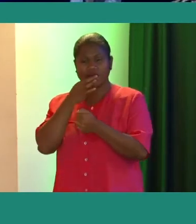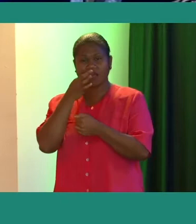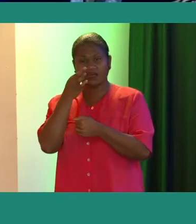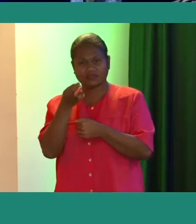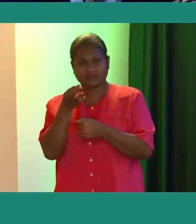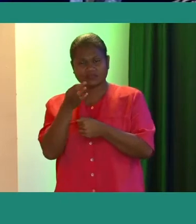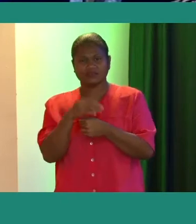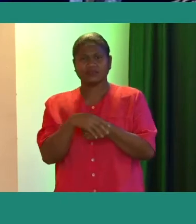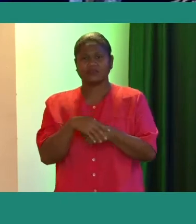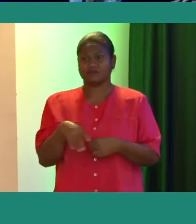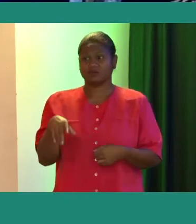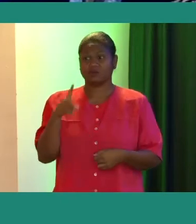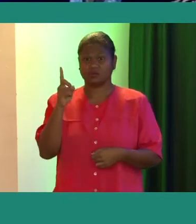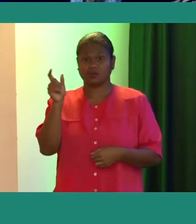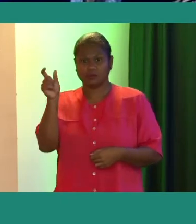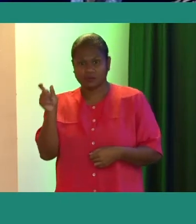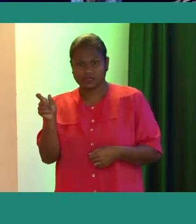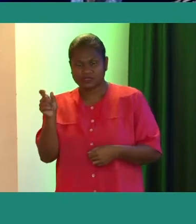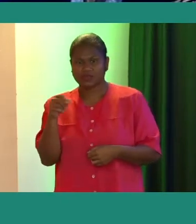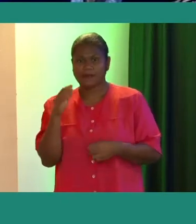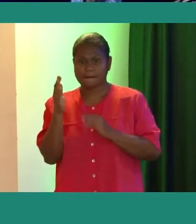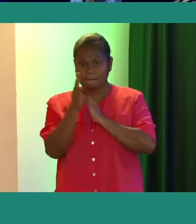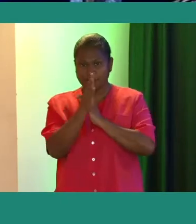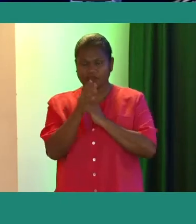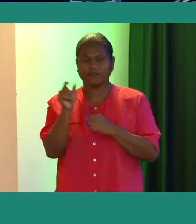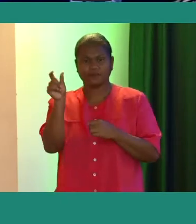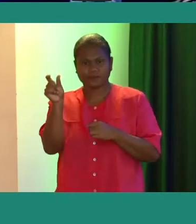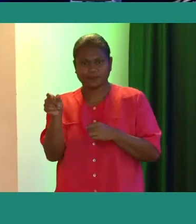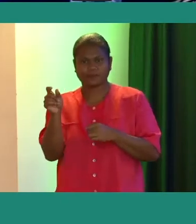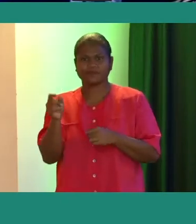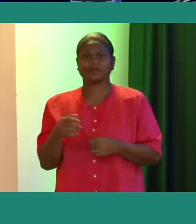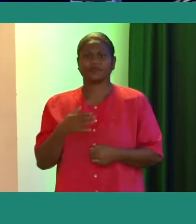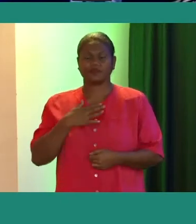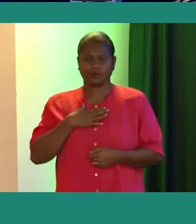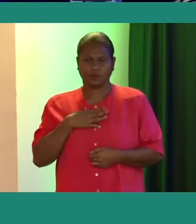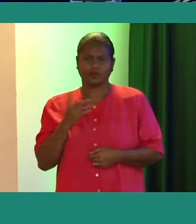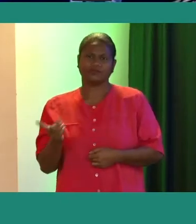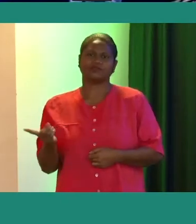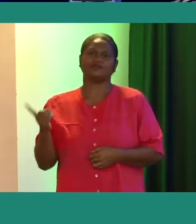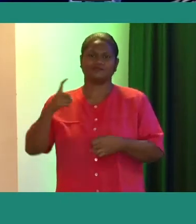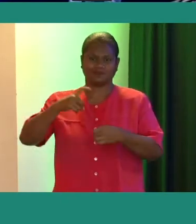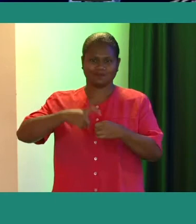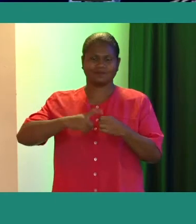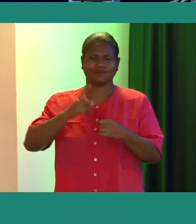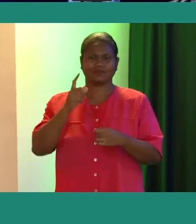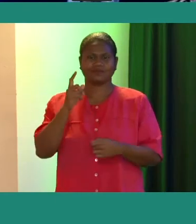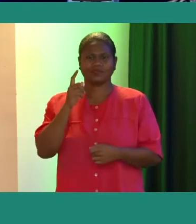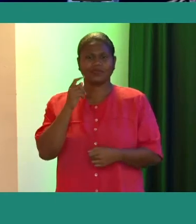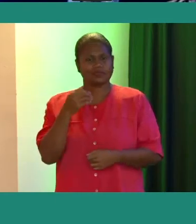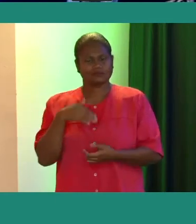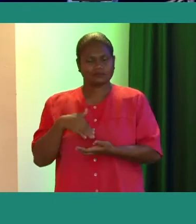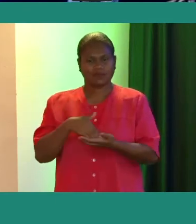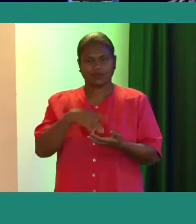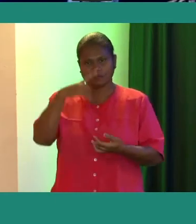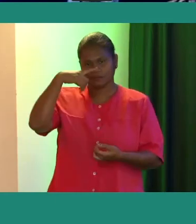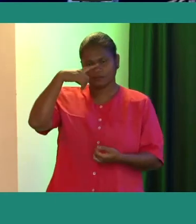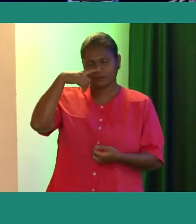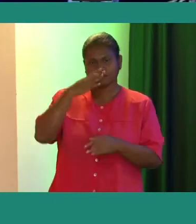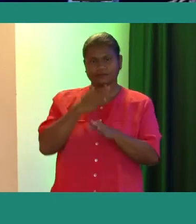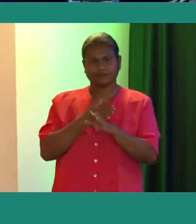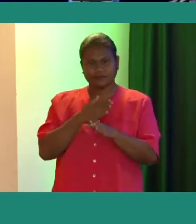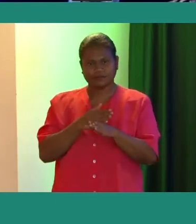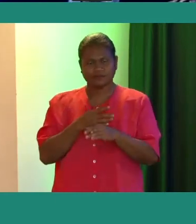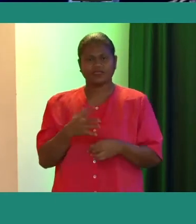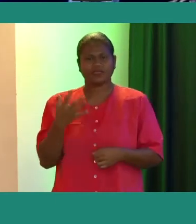private counsellors because they would like counsellors to go on site as well. And so we have given,